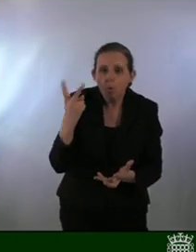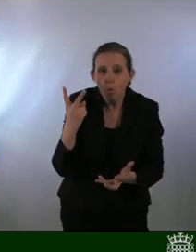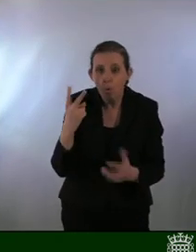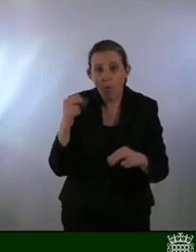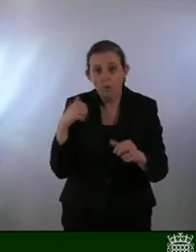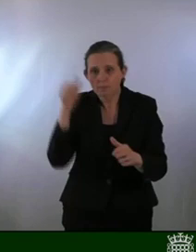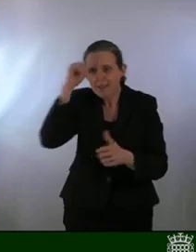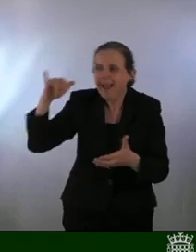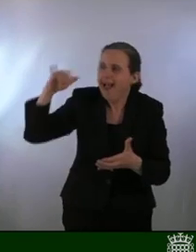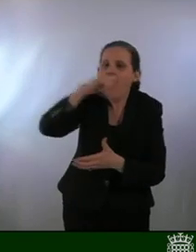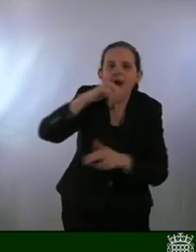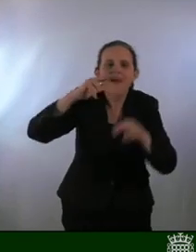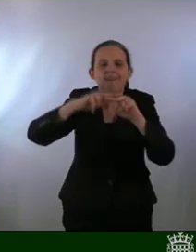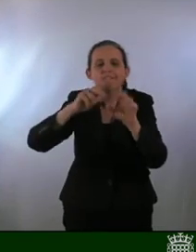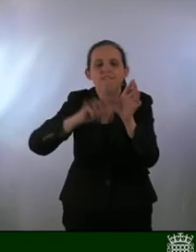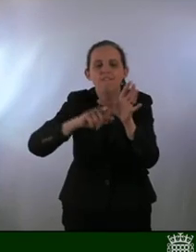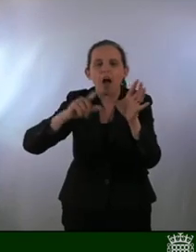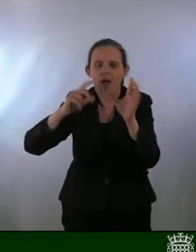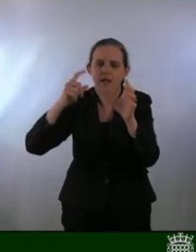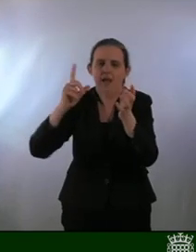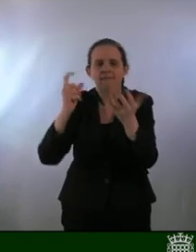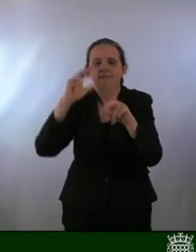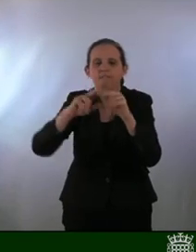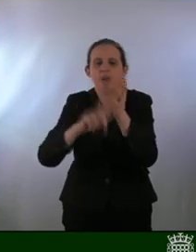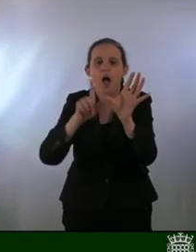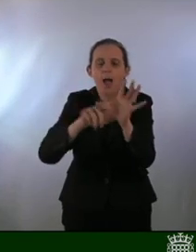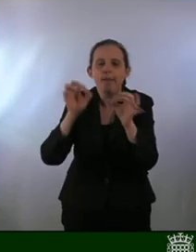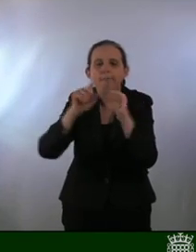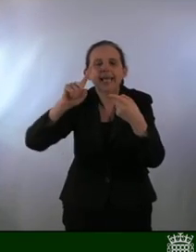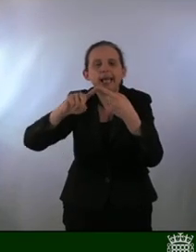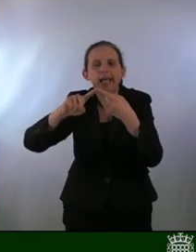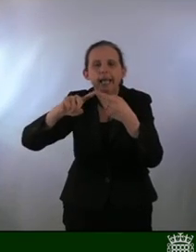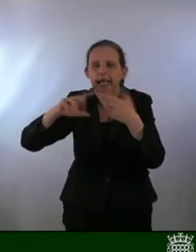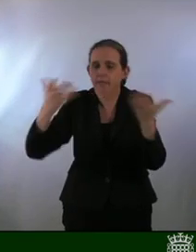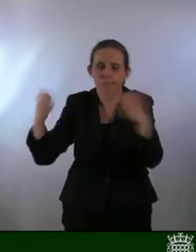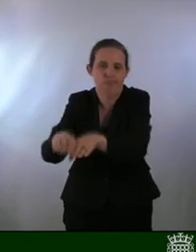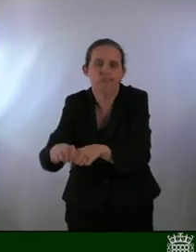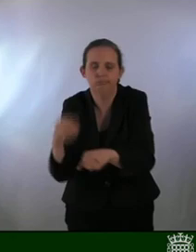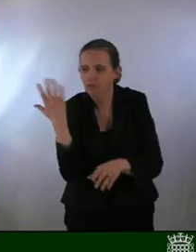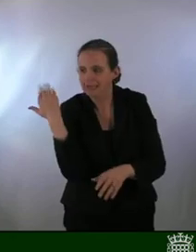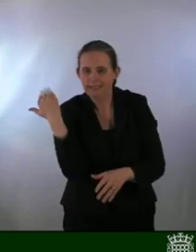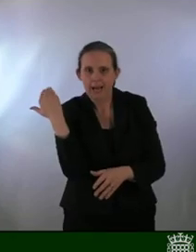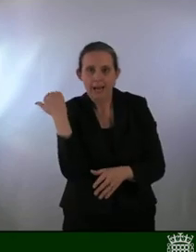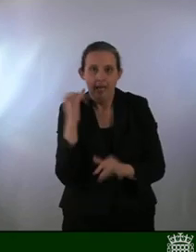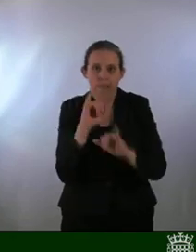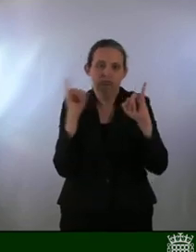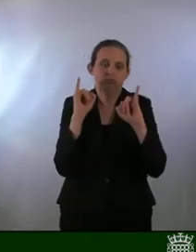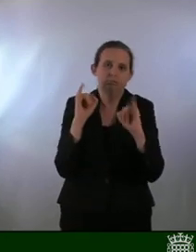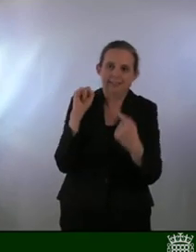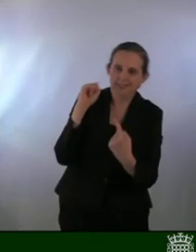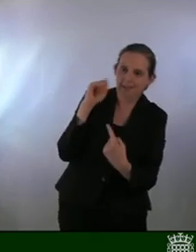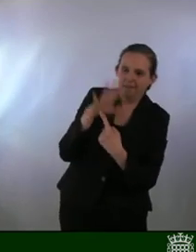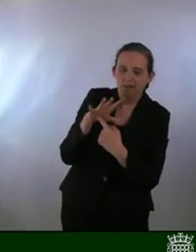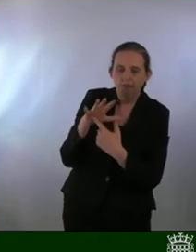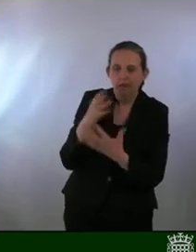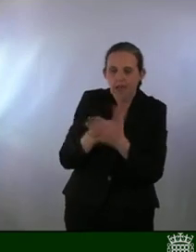right at the start, what feels like weeks ago now, the very significant economic consequences, and we have our eyes wide